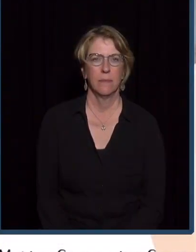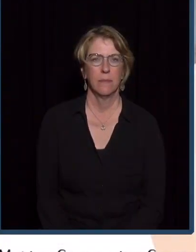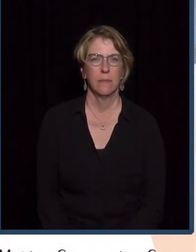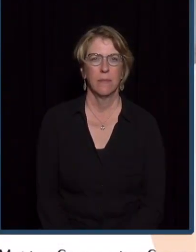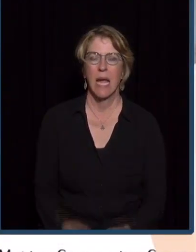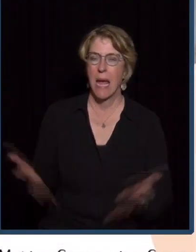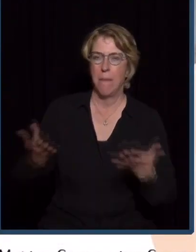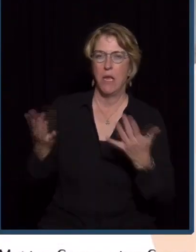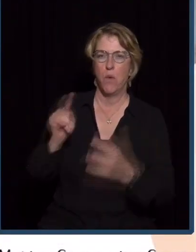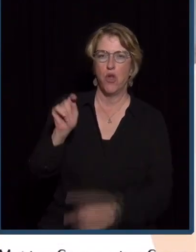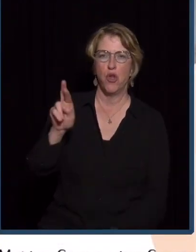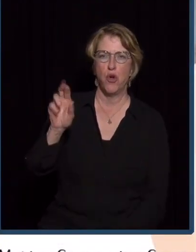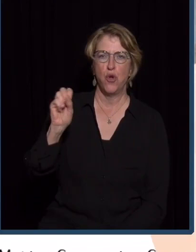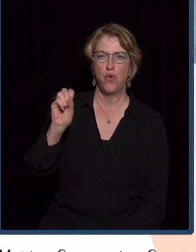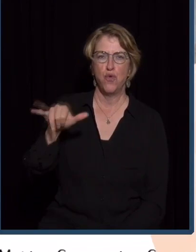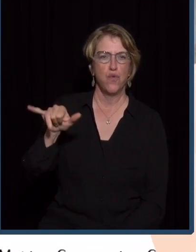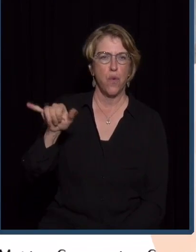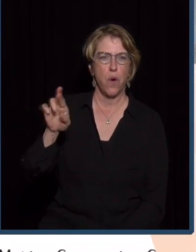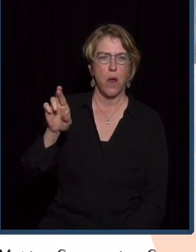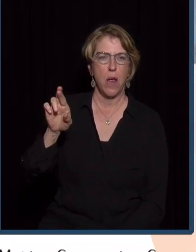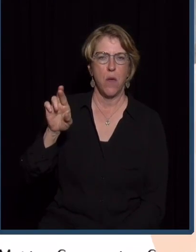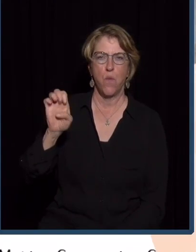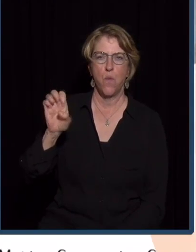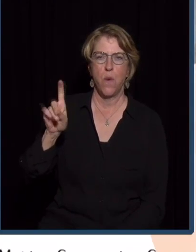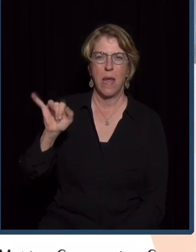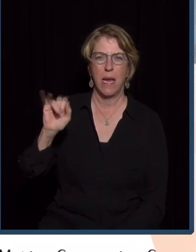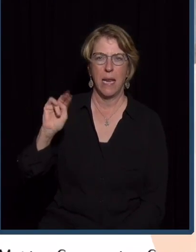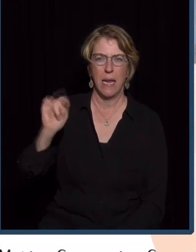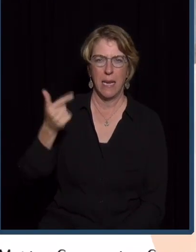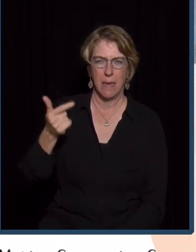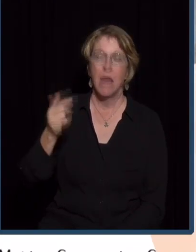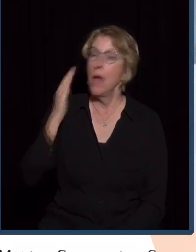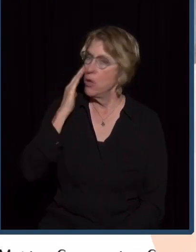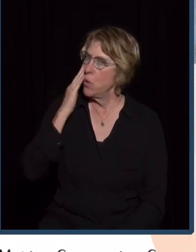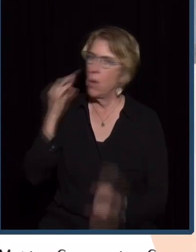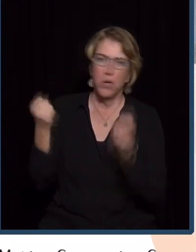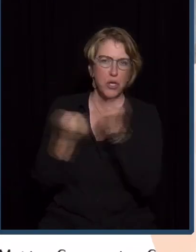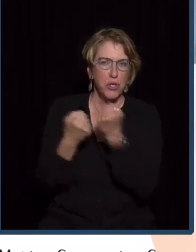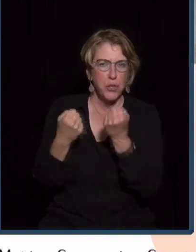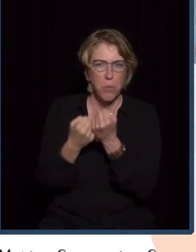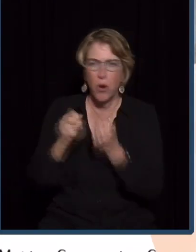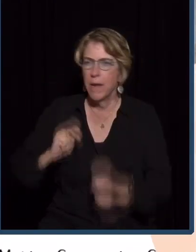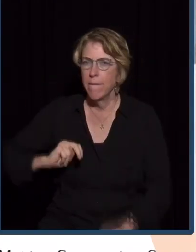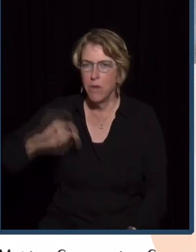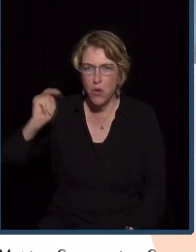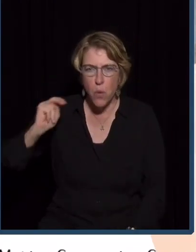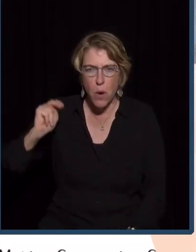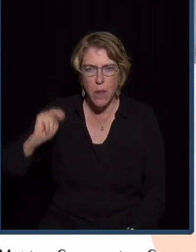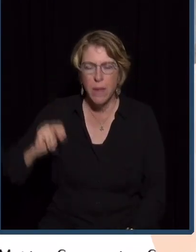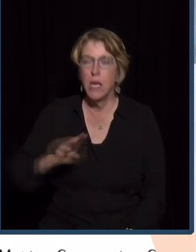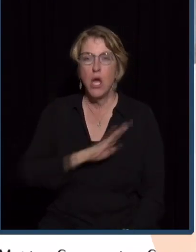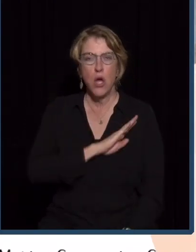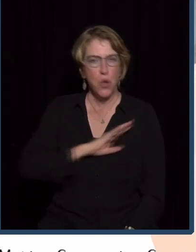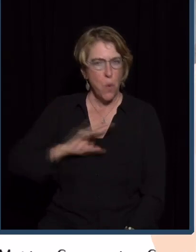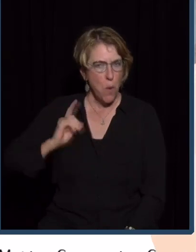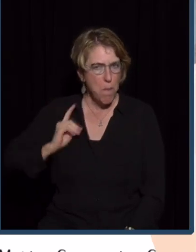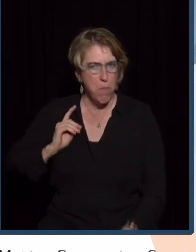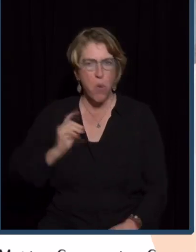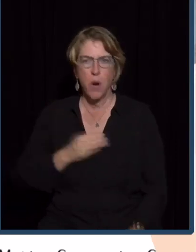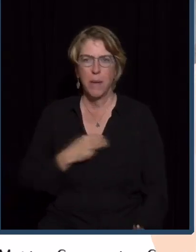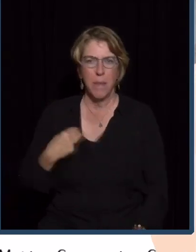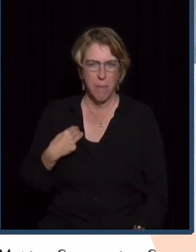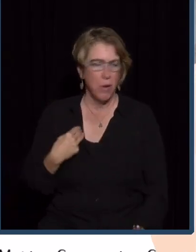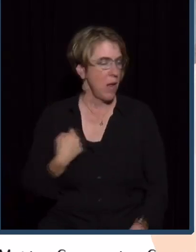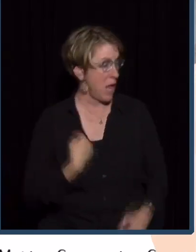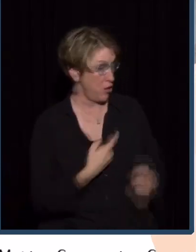I'm here with Troy Redding. You are a great supporter of North. Board member. You try. I think you